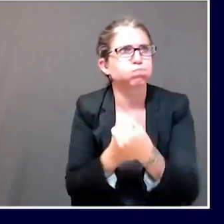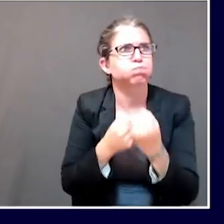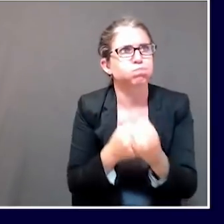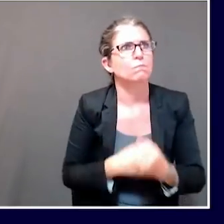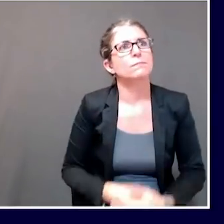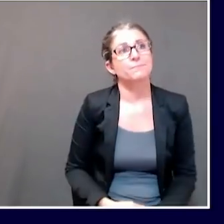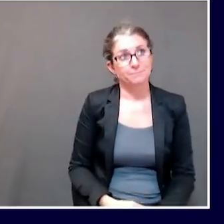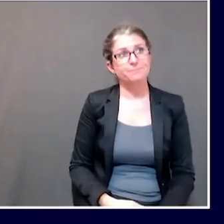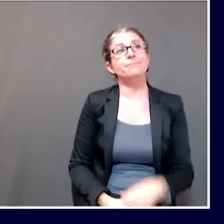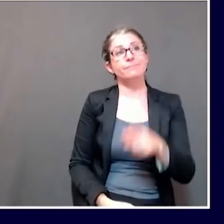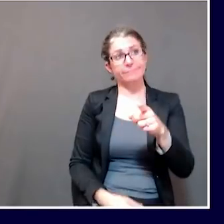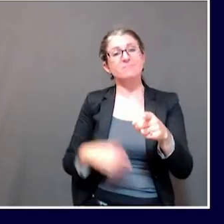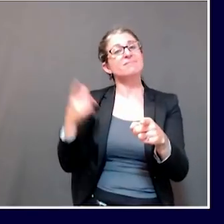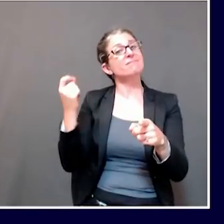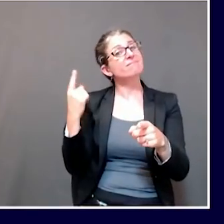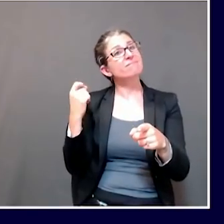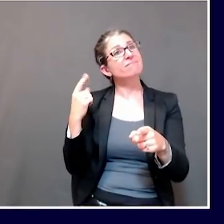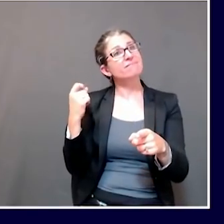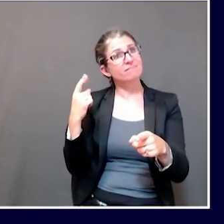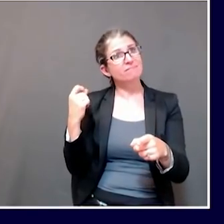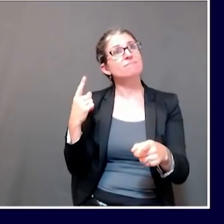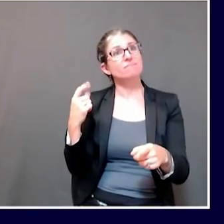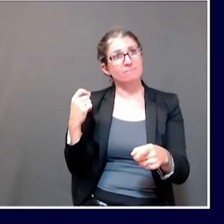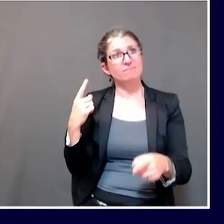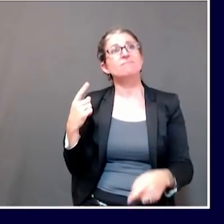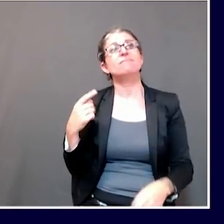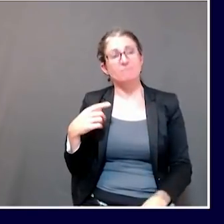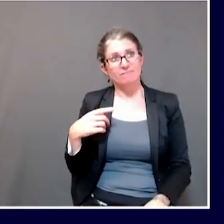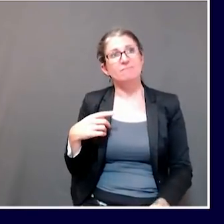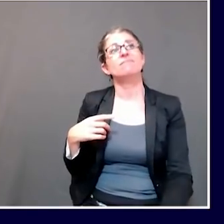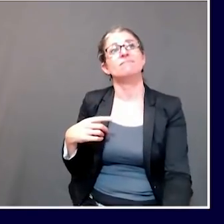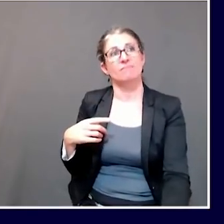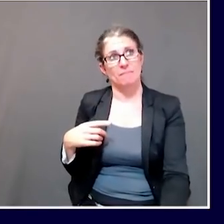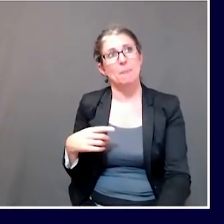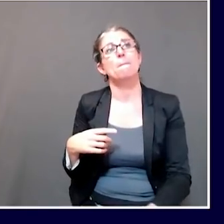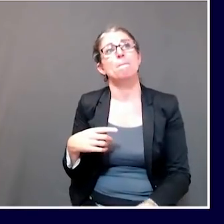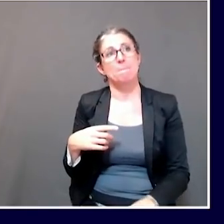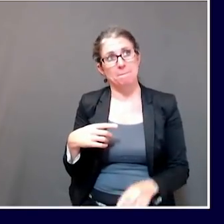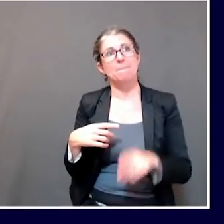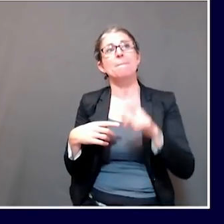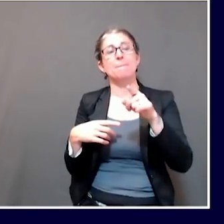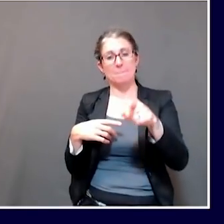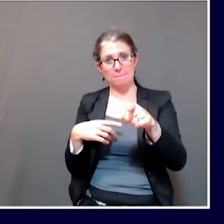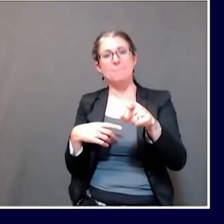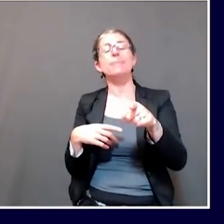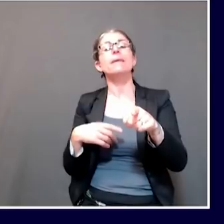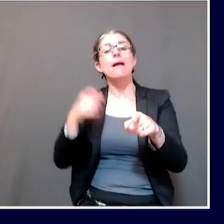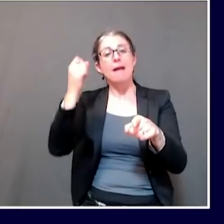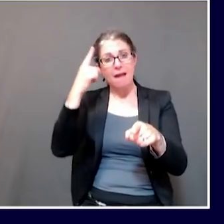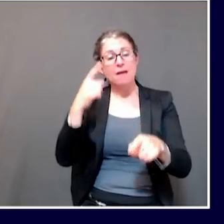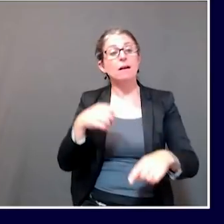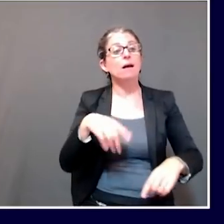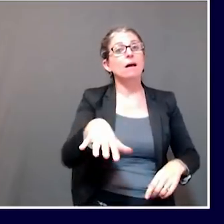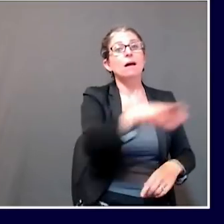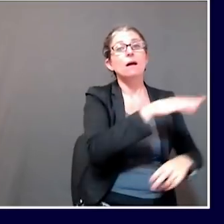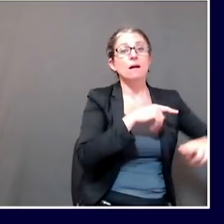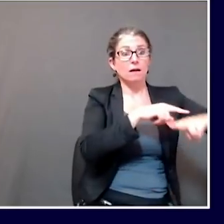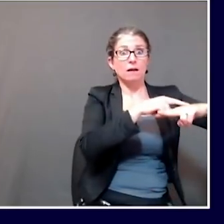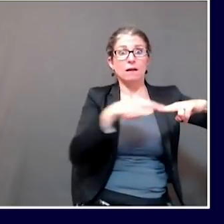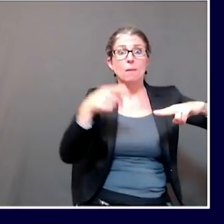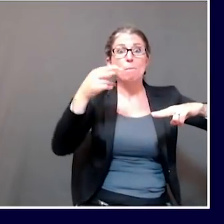are aware of ACL's plan, and if they need us, we are ready to provide X number of ambulances, Y number